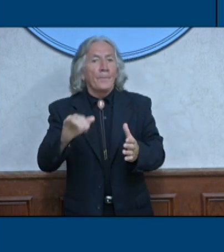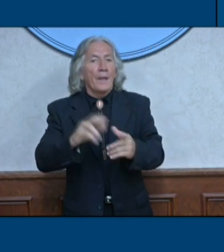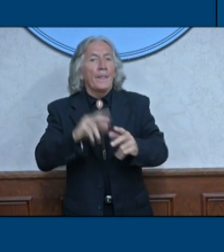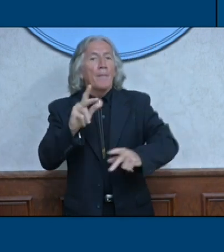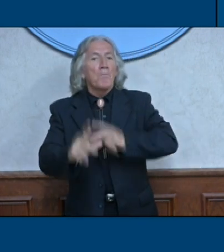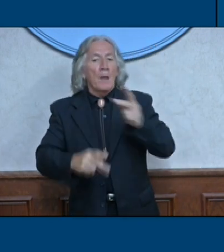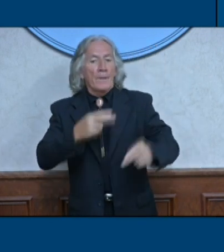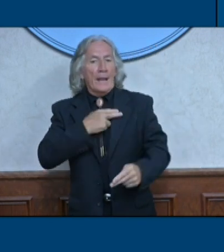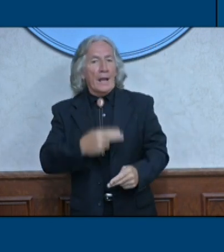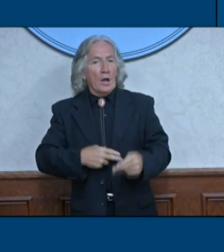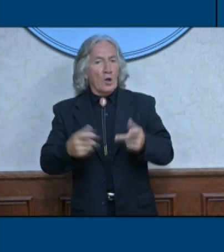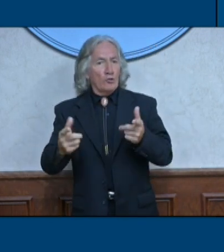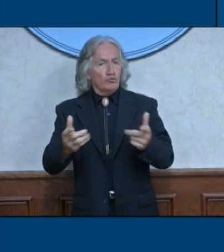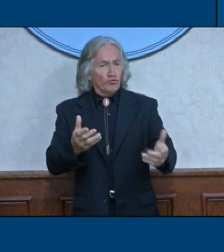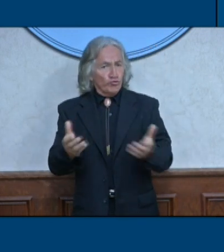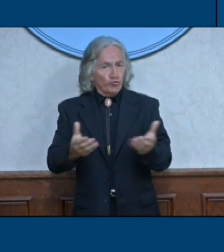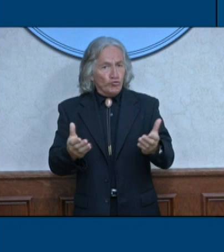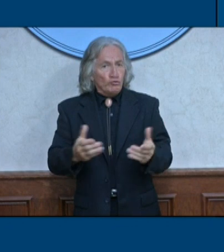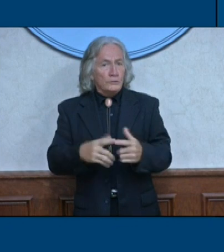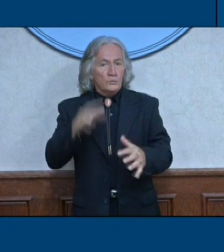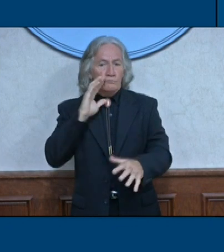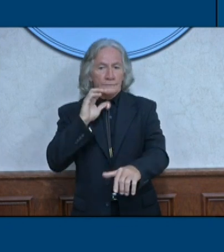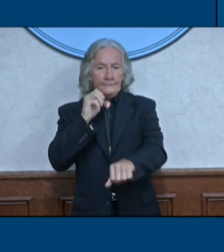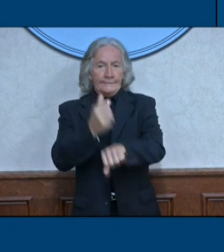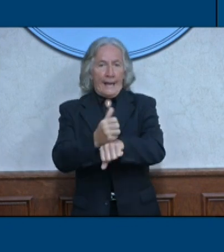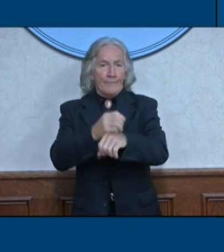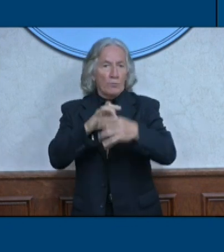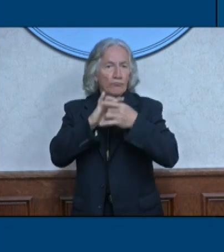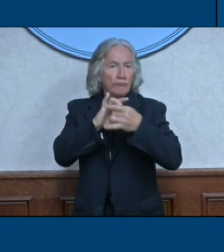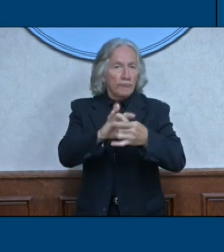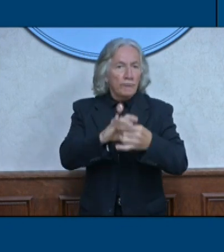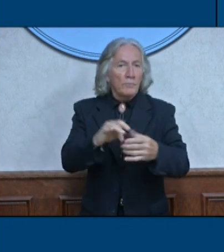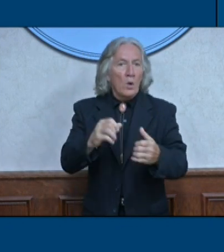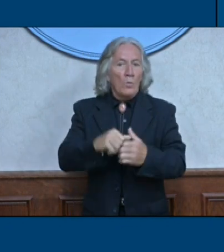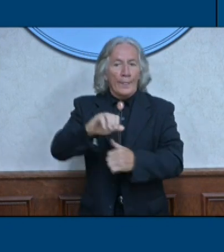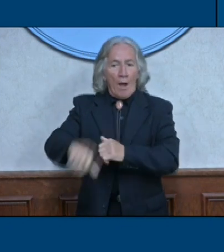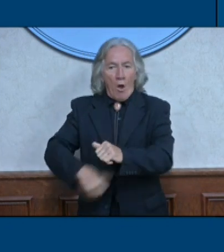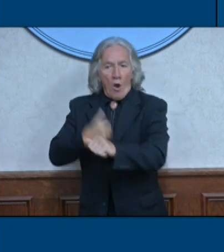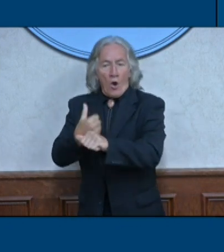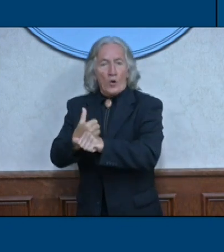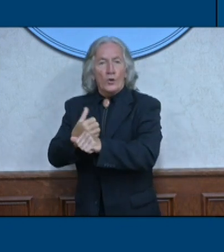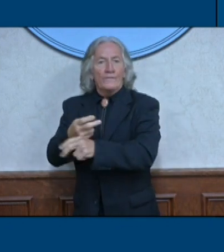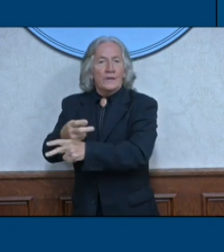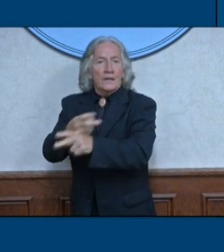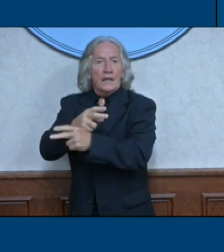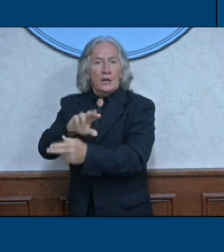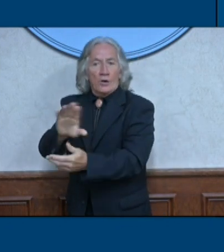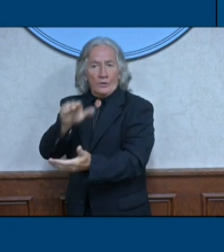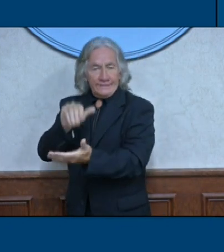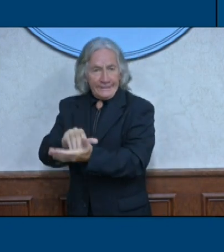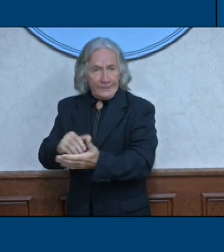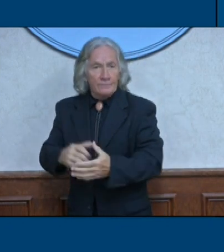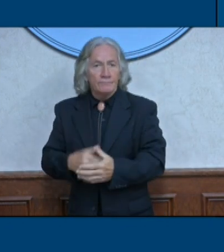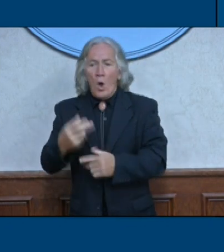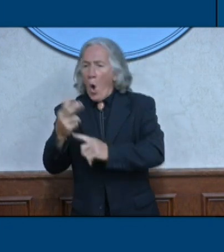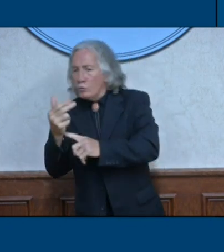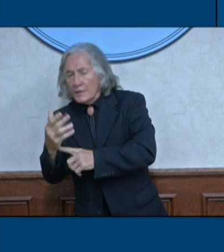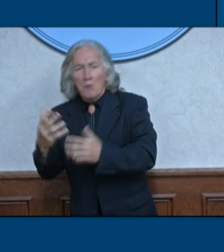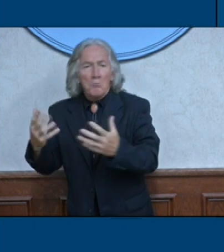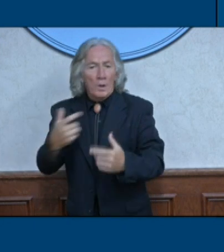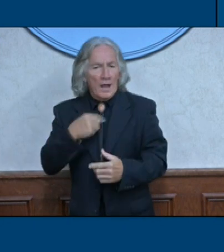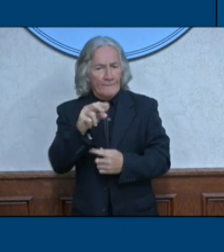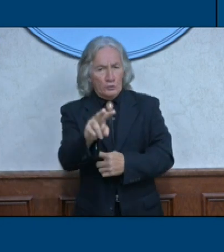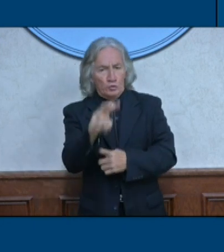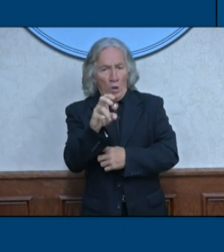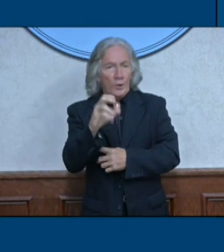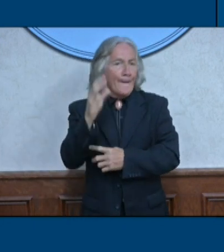of State Health Services has established a relationship with an alternative care center, and this might be a hotel or a motel, and they